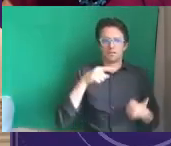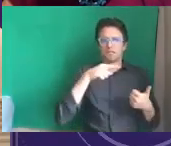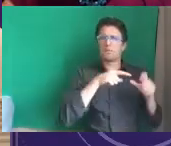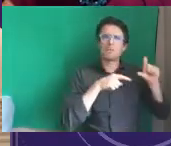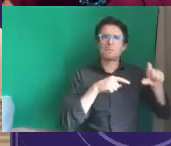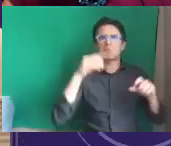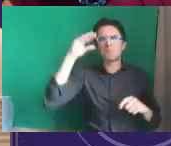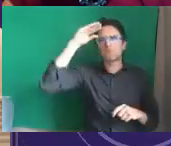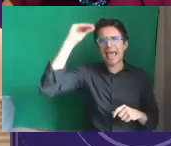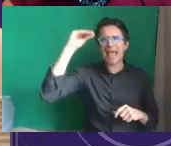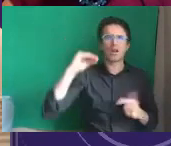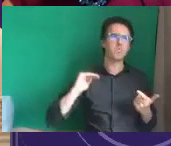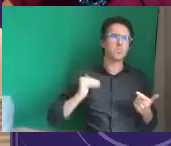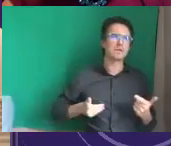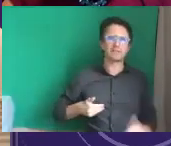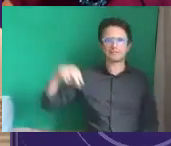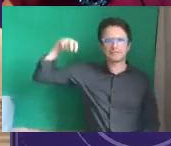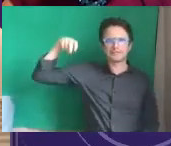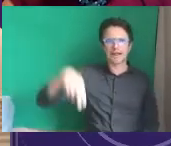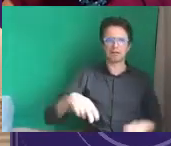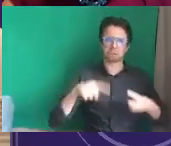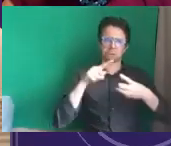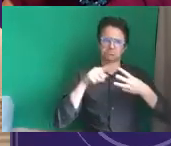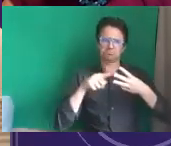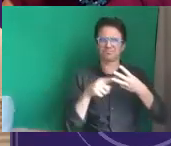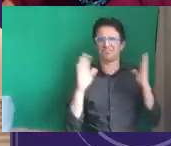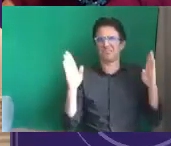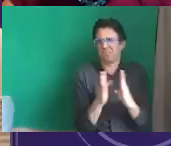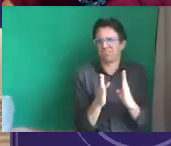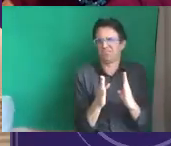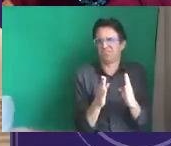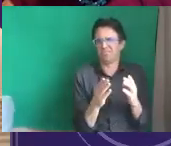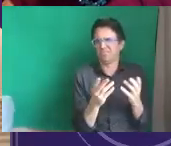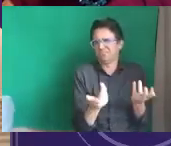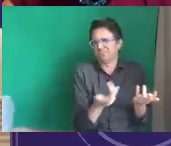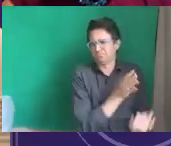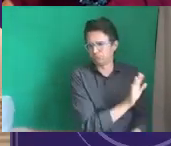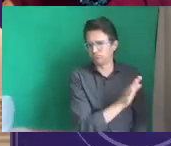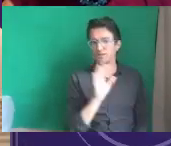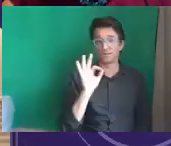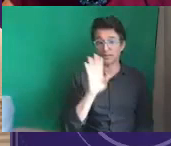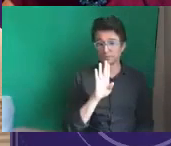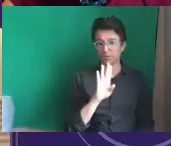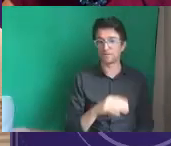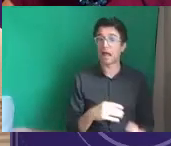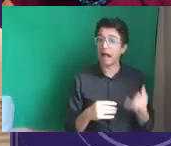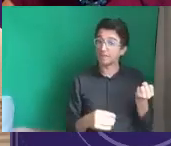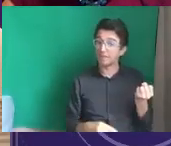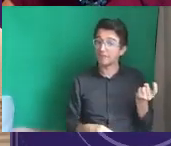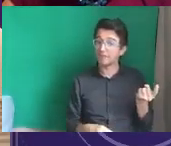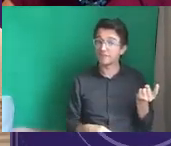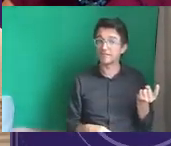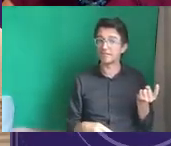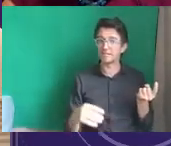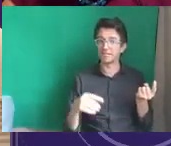purpose of why I was sharing this photo. I am trying to brag a little bit about standing next to the governor